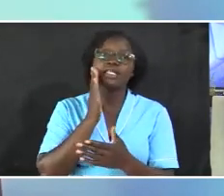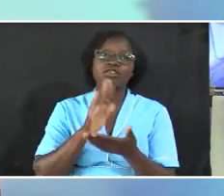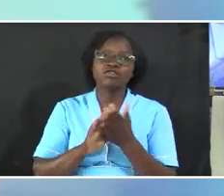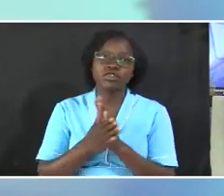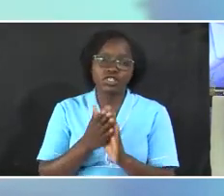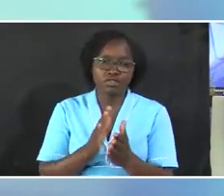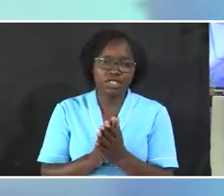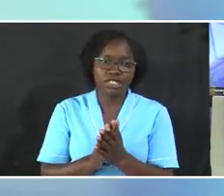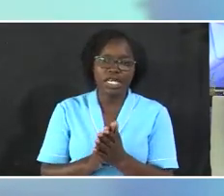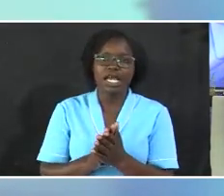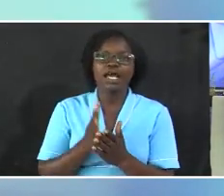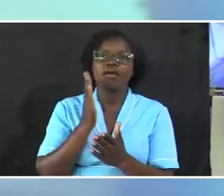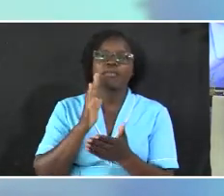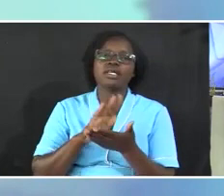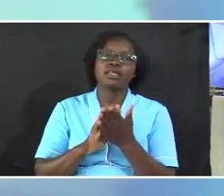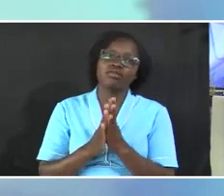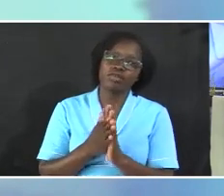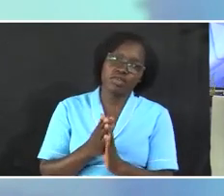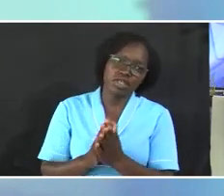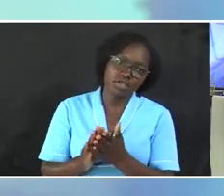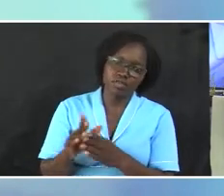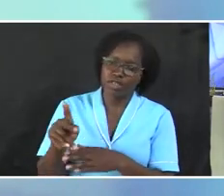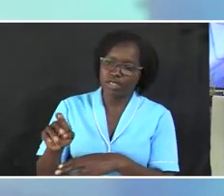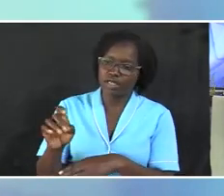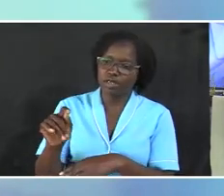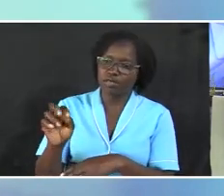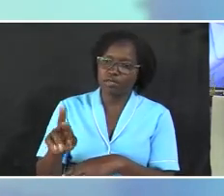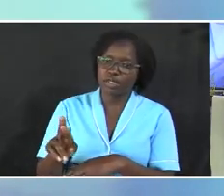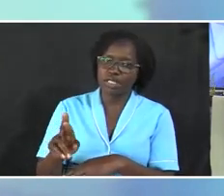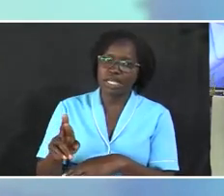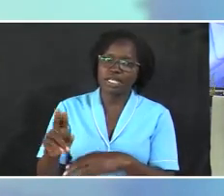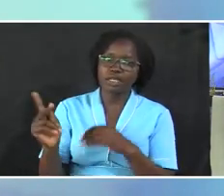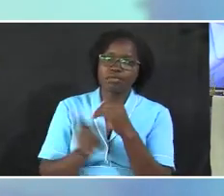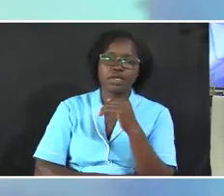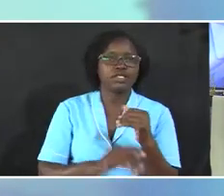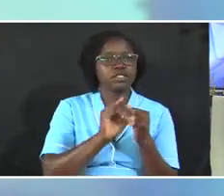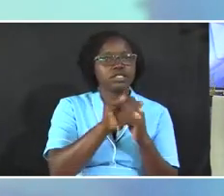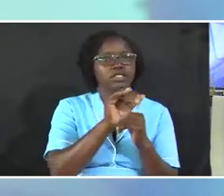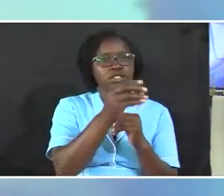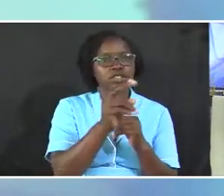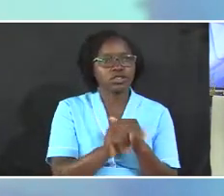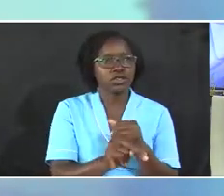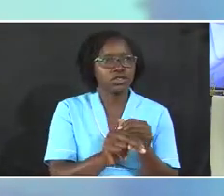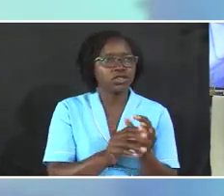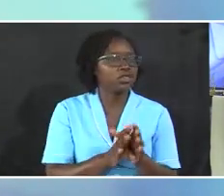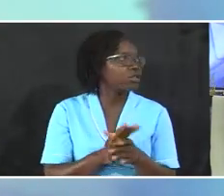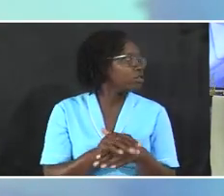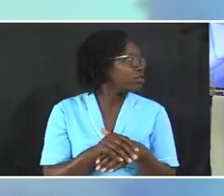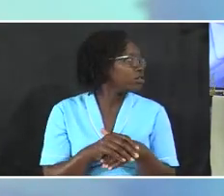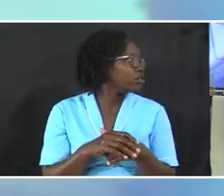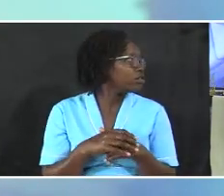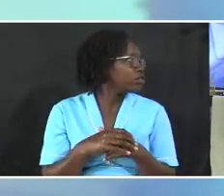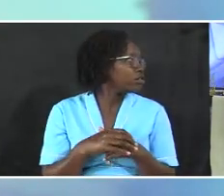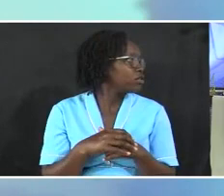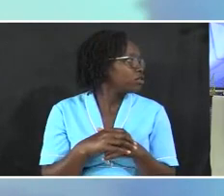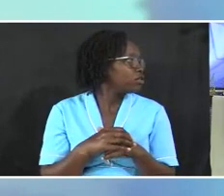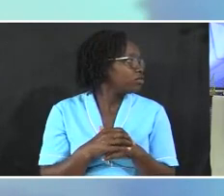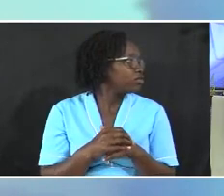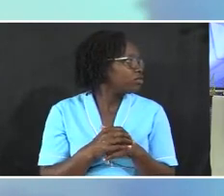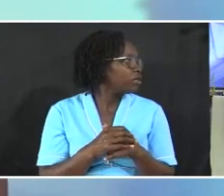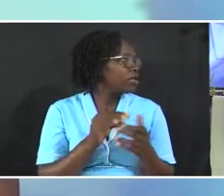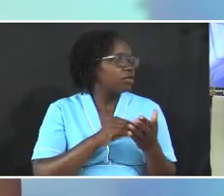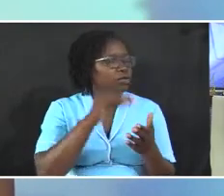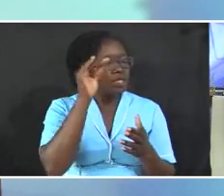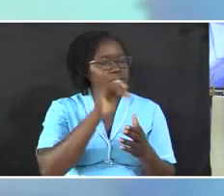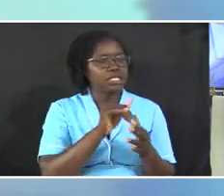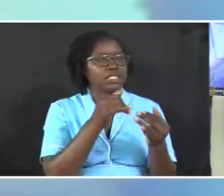forgiveness. Mother forgave Peter and punished John. Brittany, what do we learn from this story? We learn